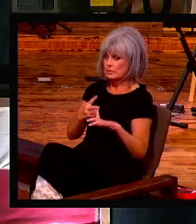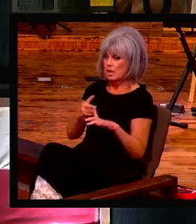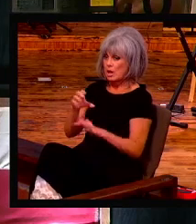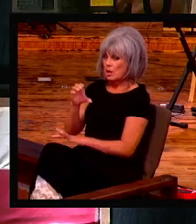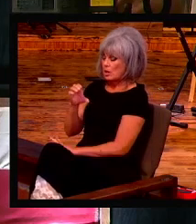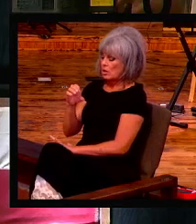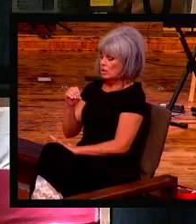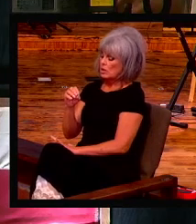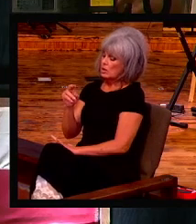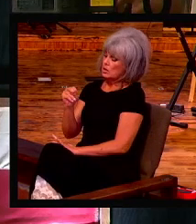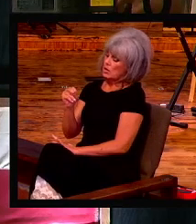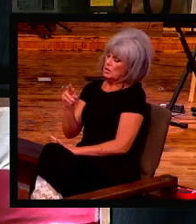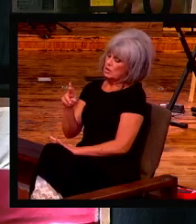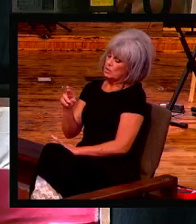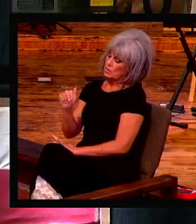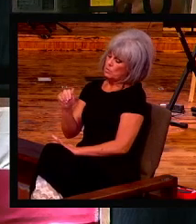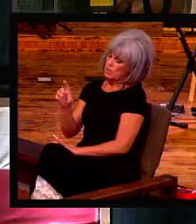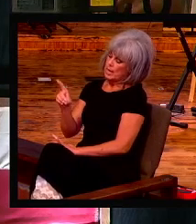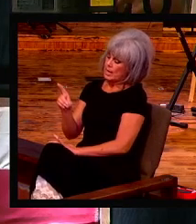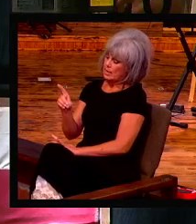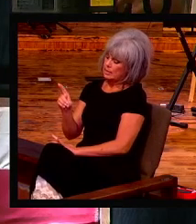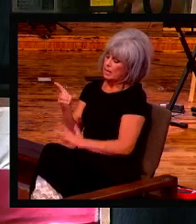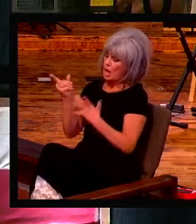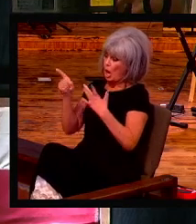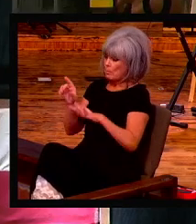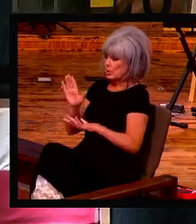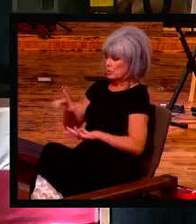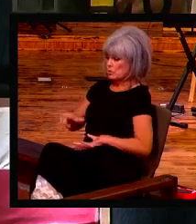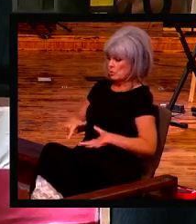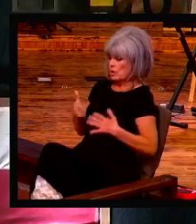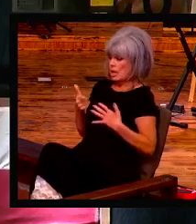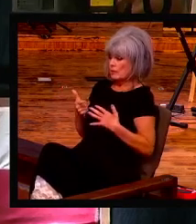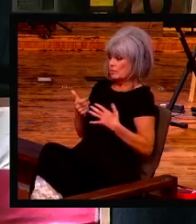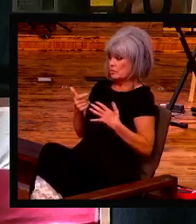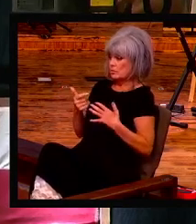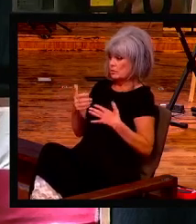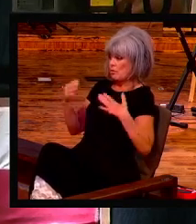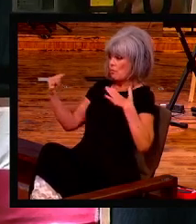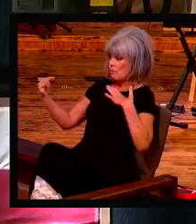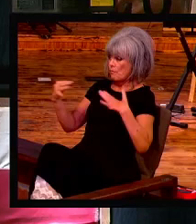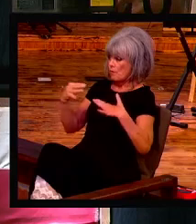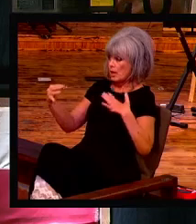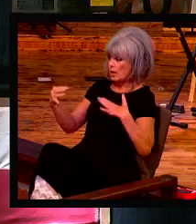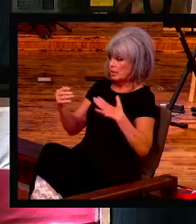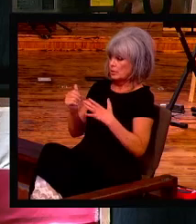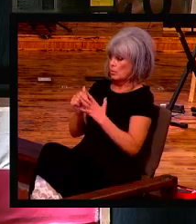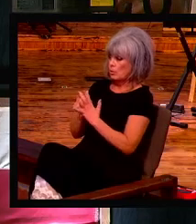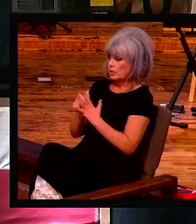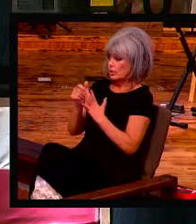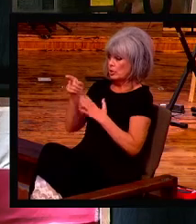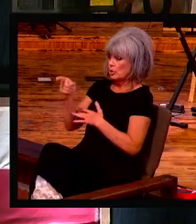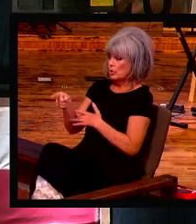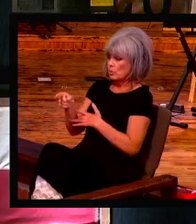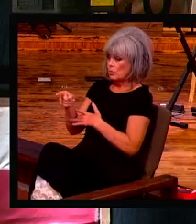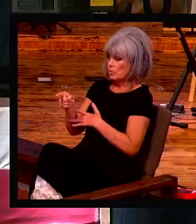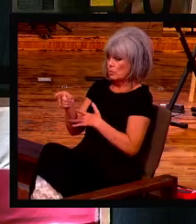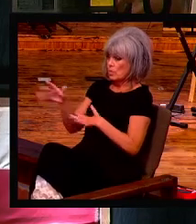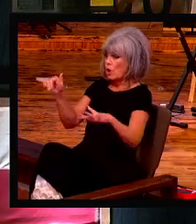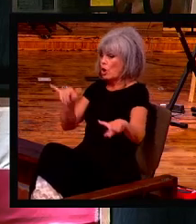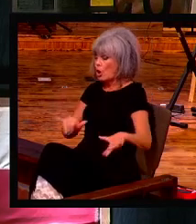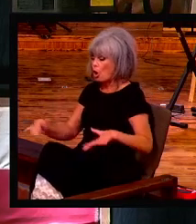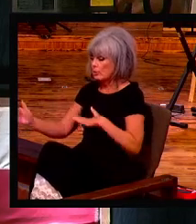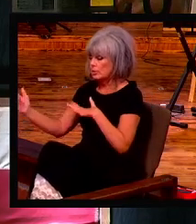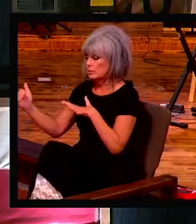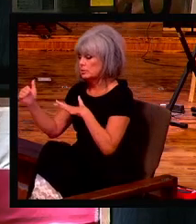someone who has come into your life for one of two reasons. Number one, to fight with you for a common cause, or to fight